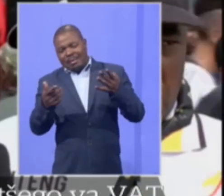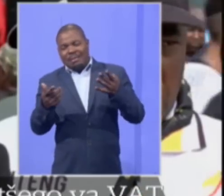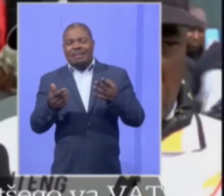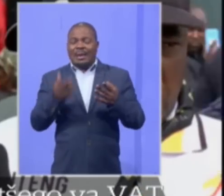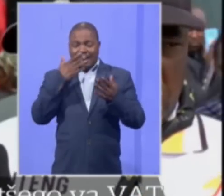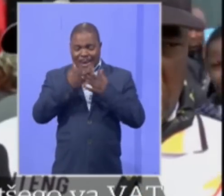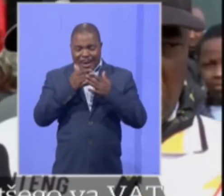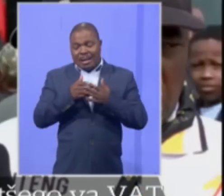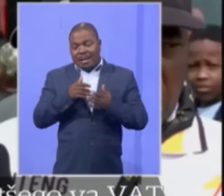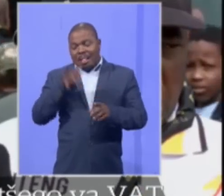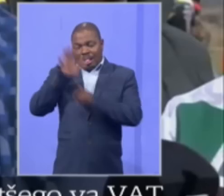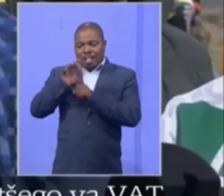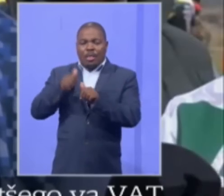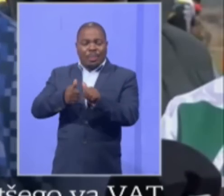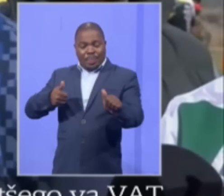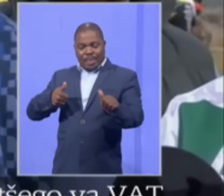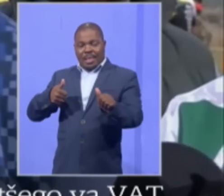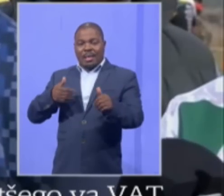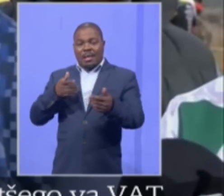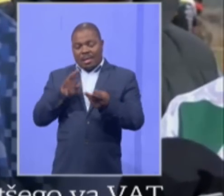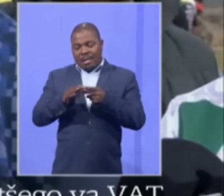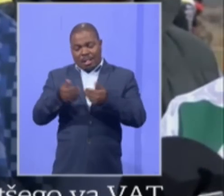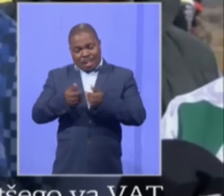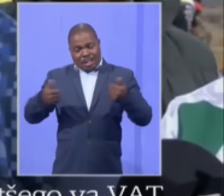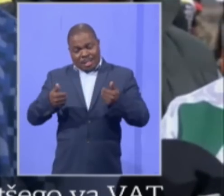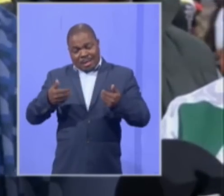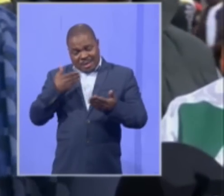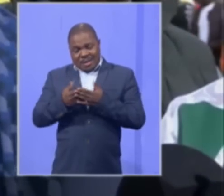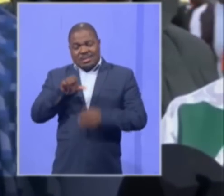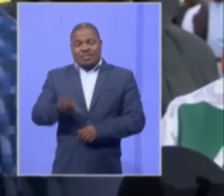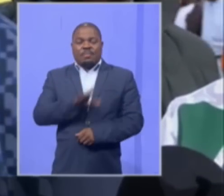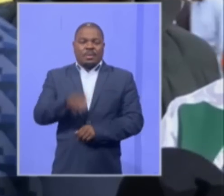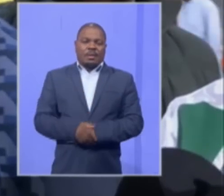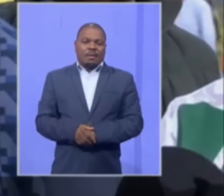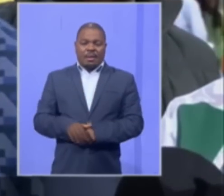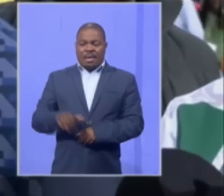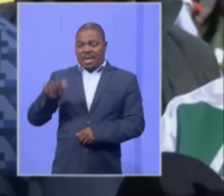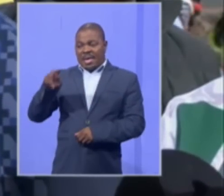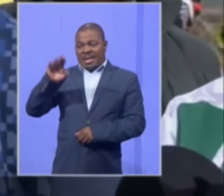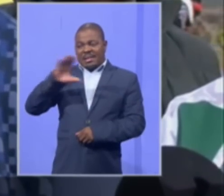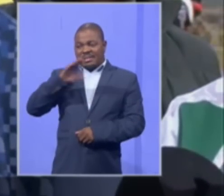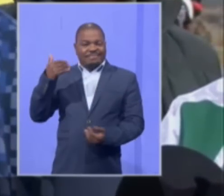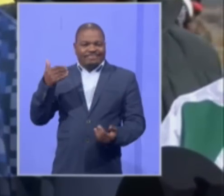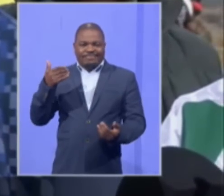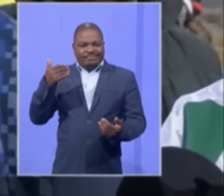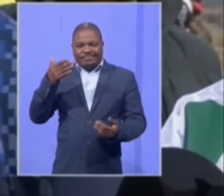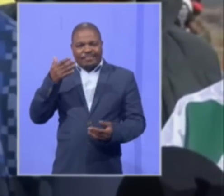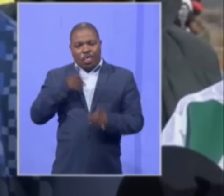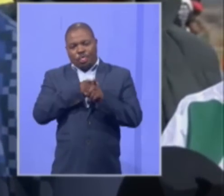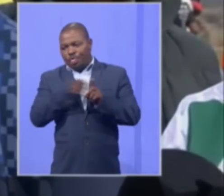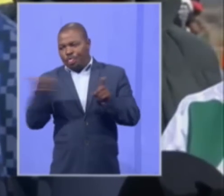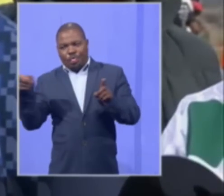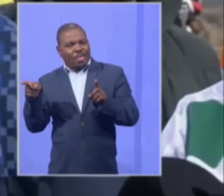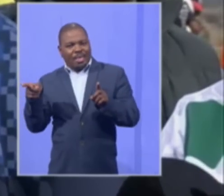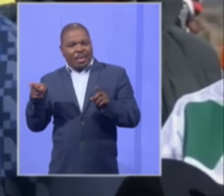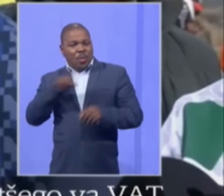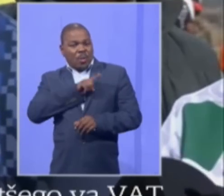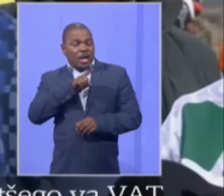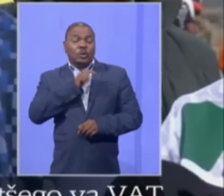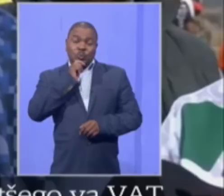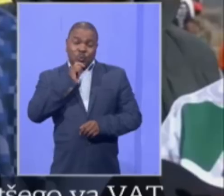that divide us. ANC has dropped the ball as it was the governing party, because when we are supposed to pass